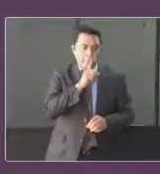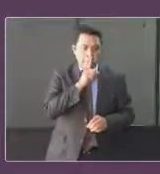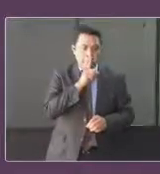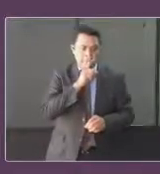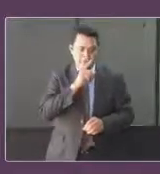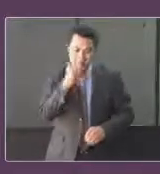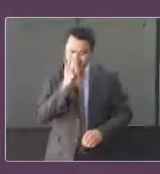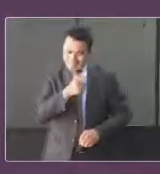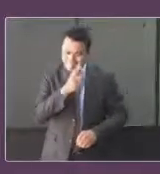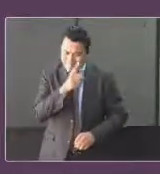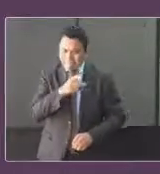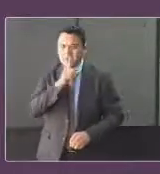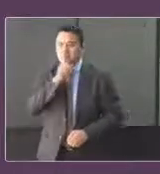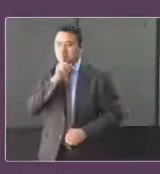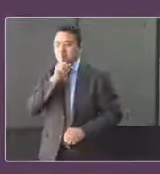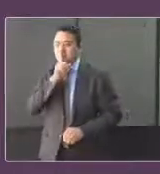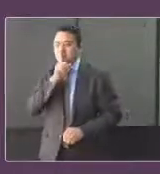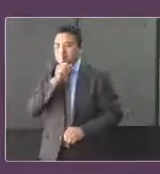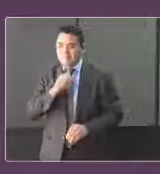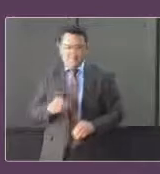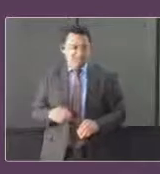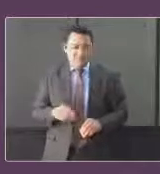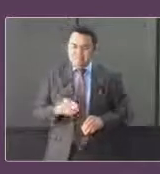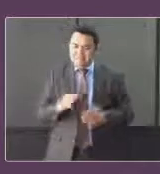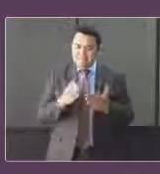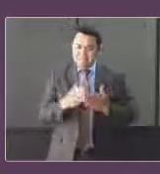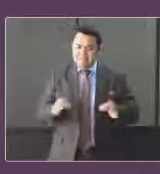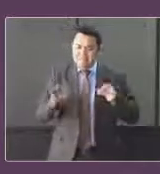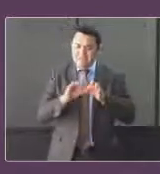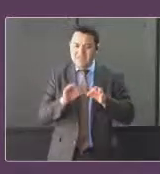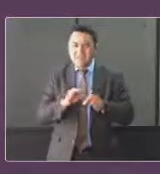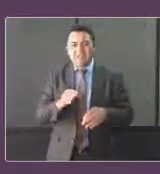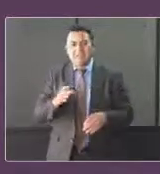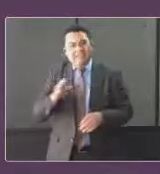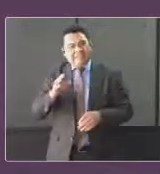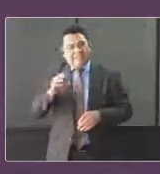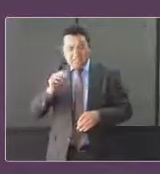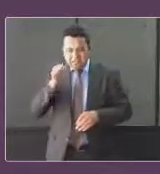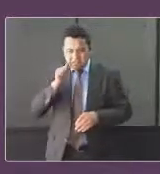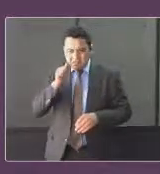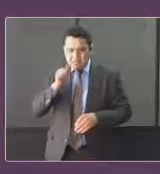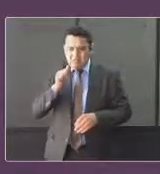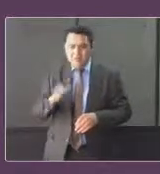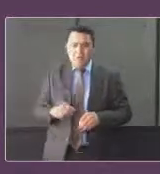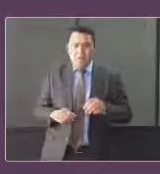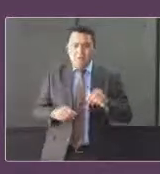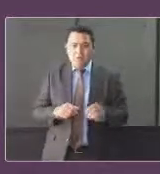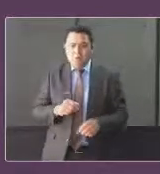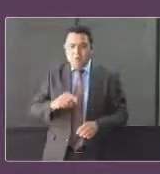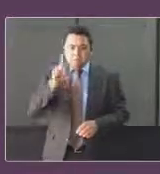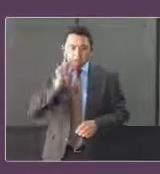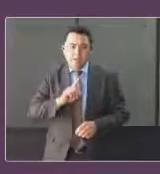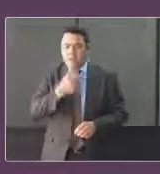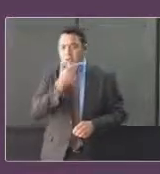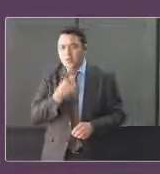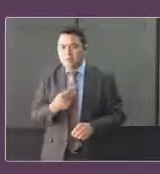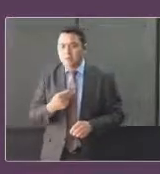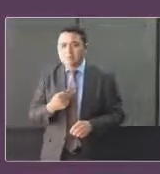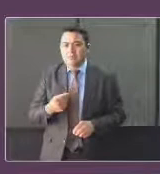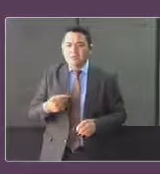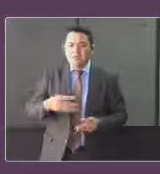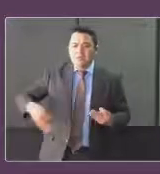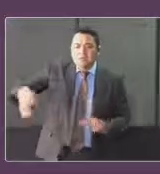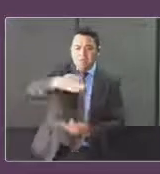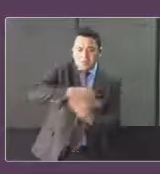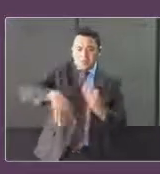silent violence. We still have a very important challenge to face. It is not only women,